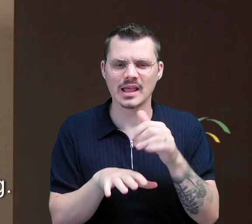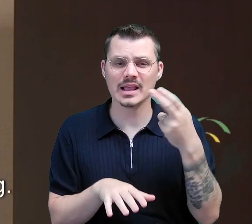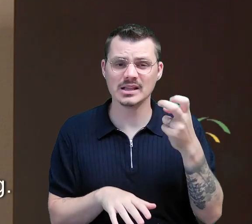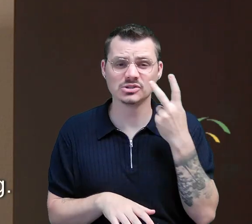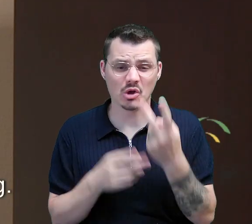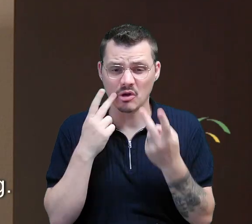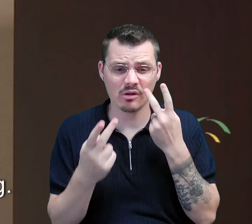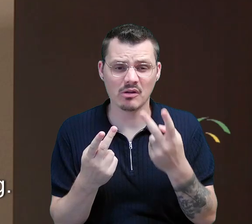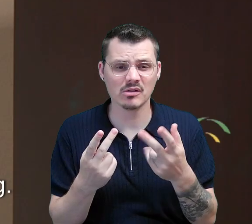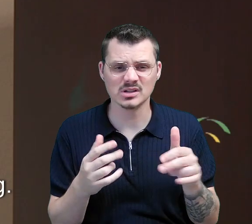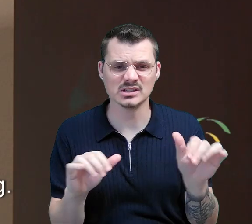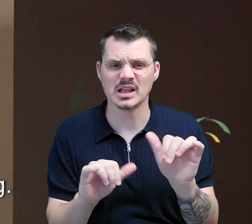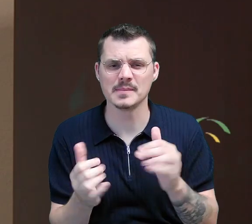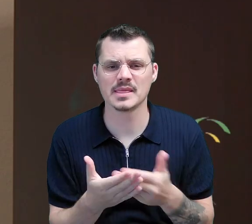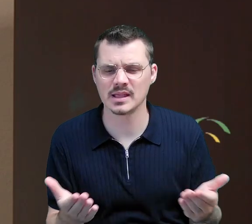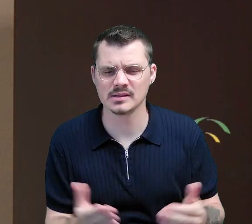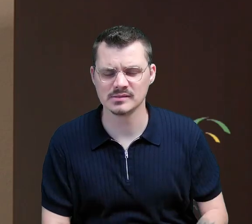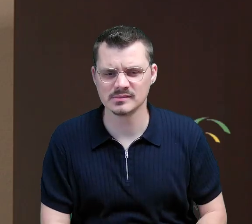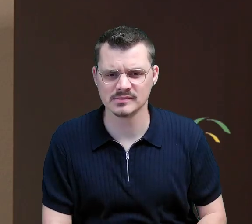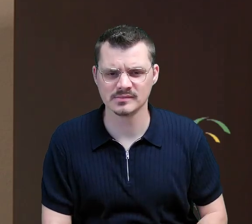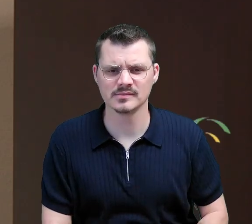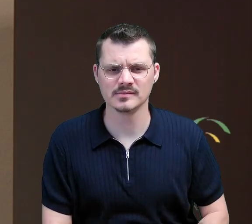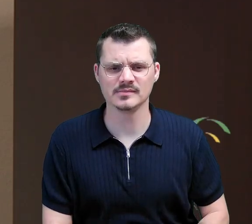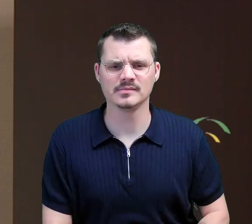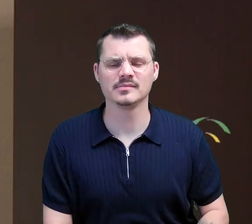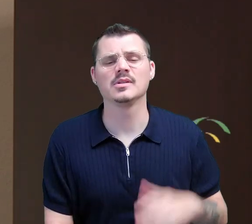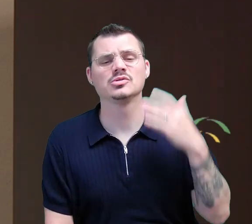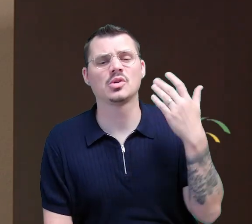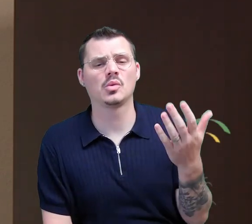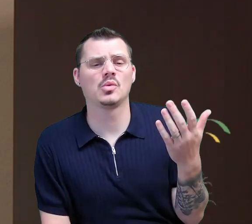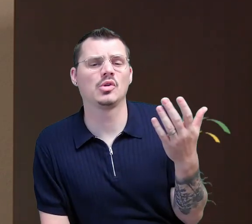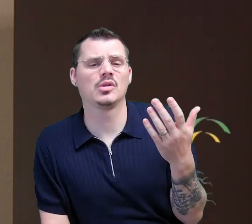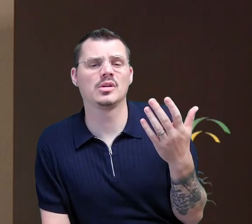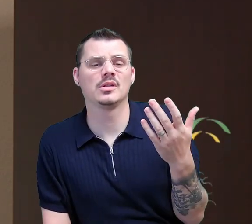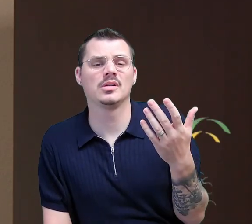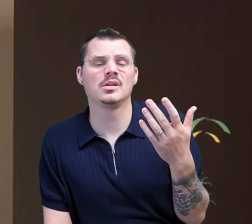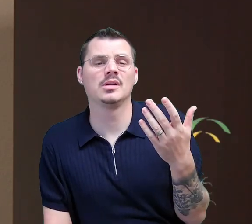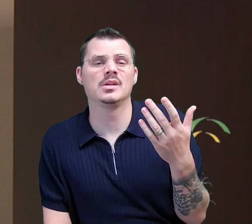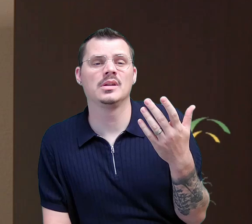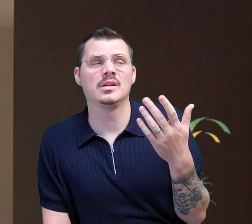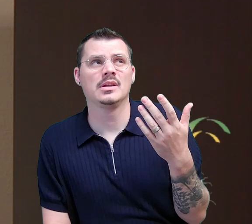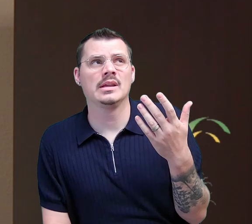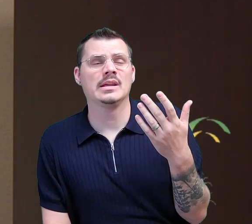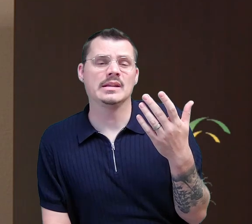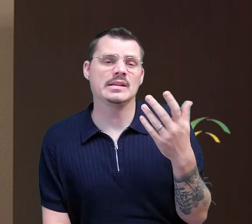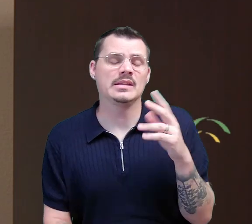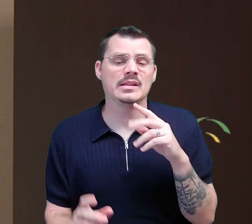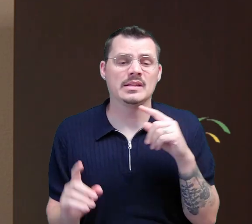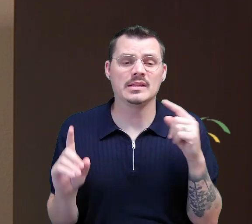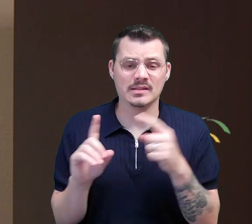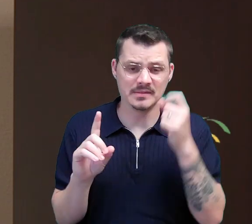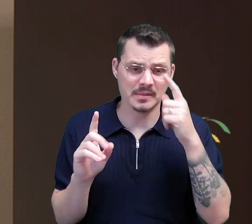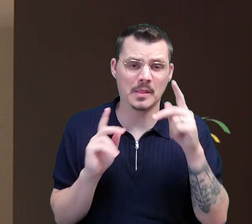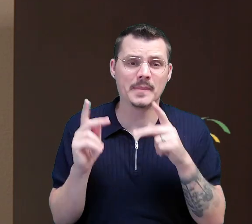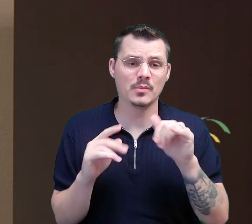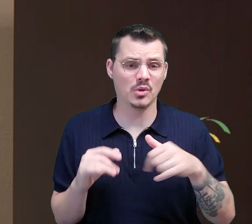that he saw exactly the same thing. So the upshot of that is that